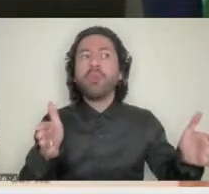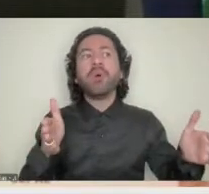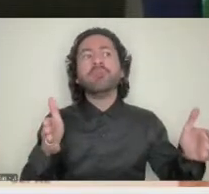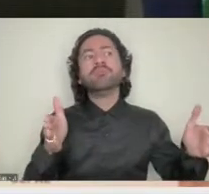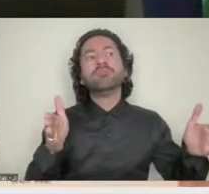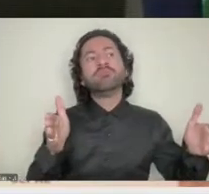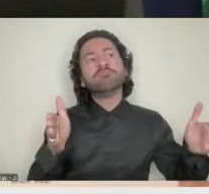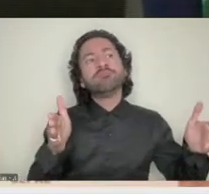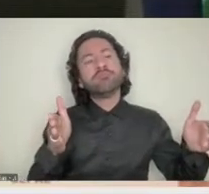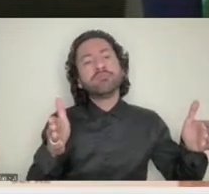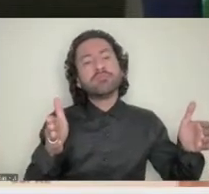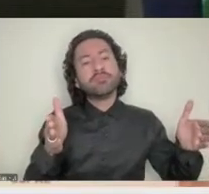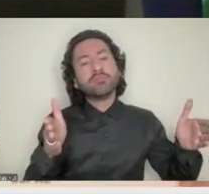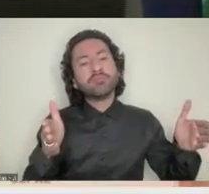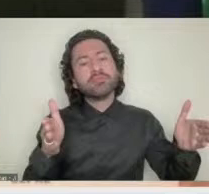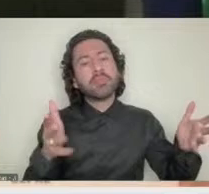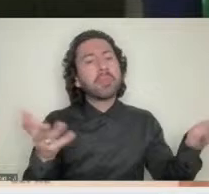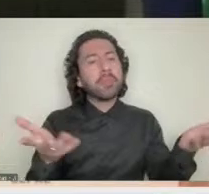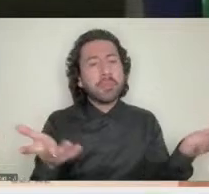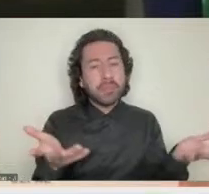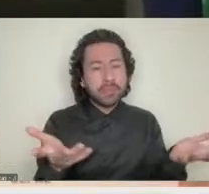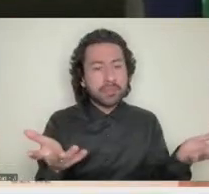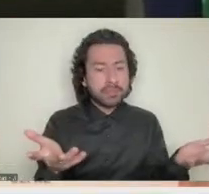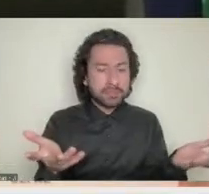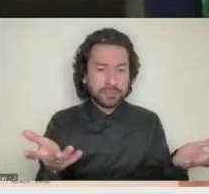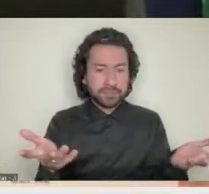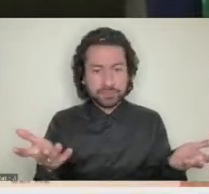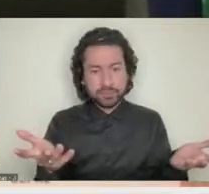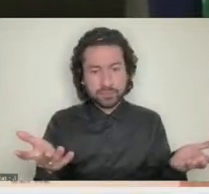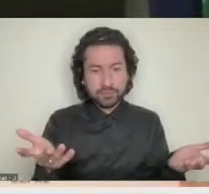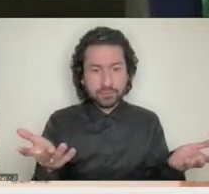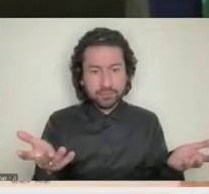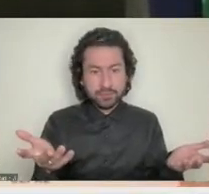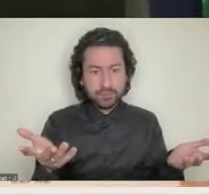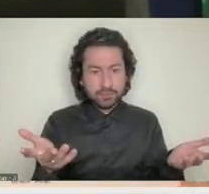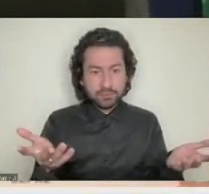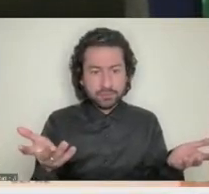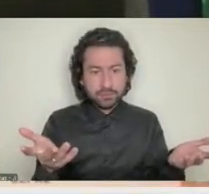to open up spaces.